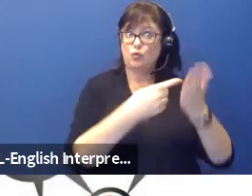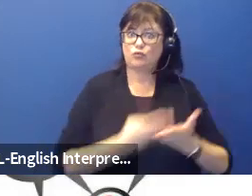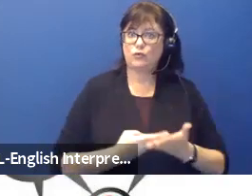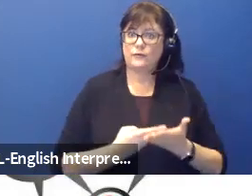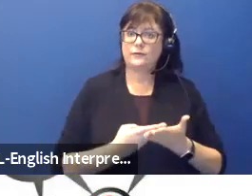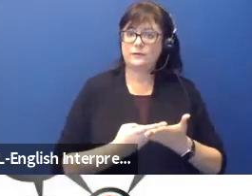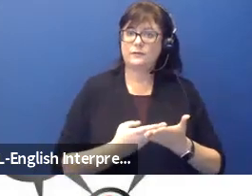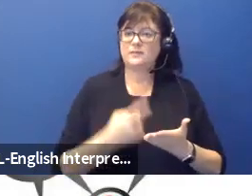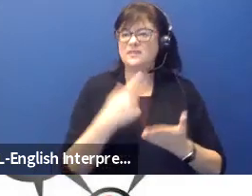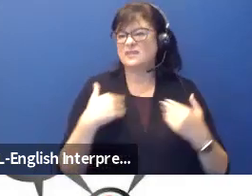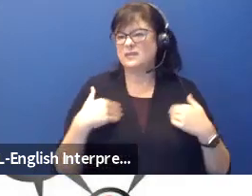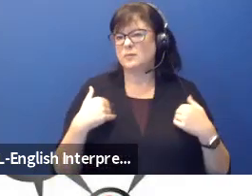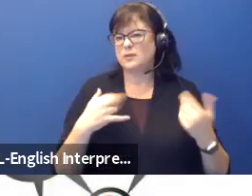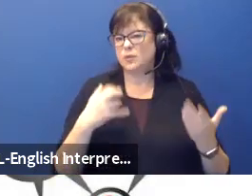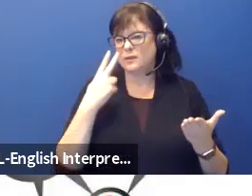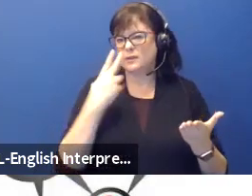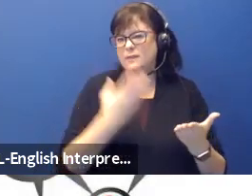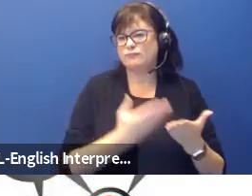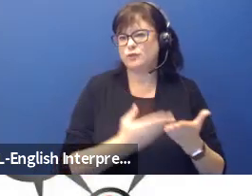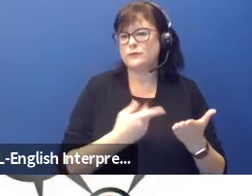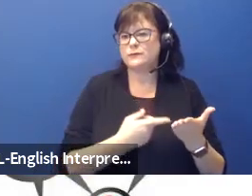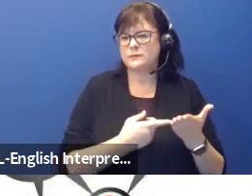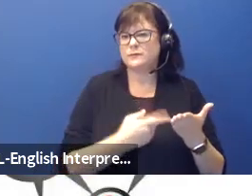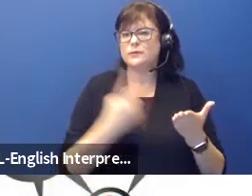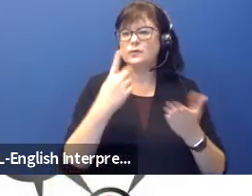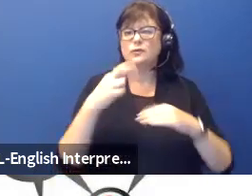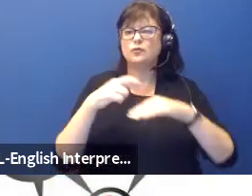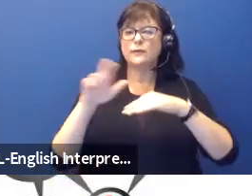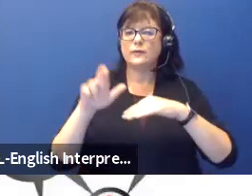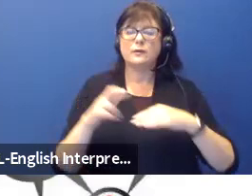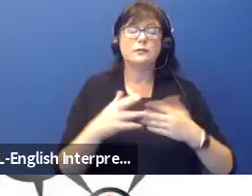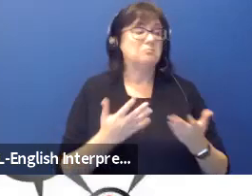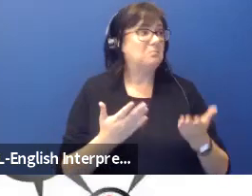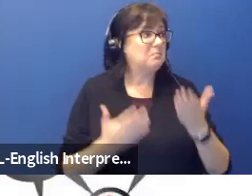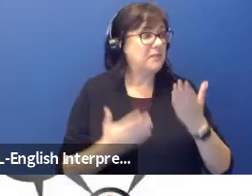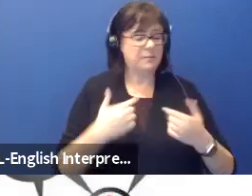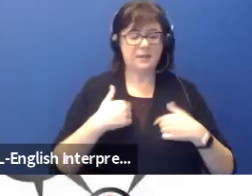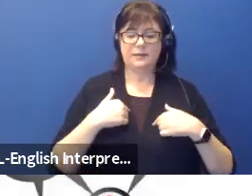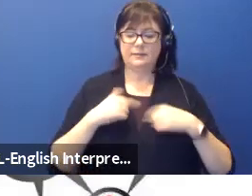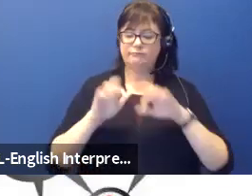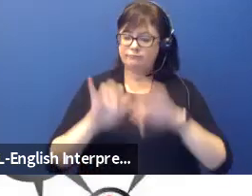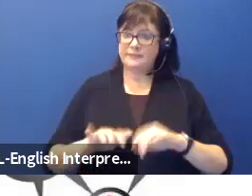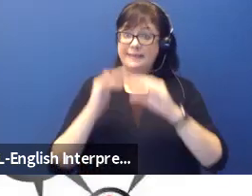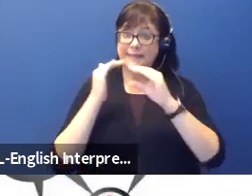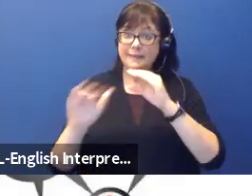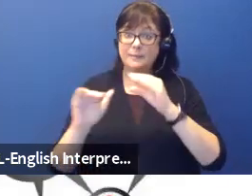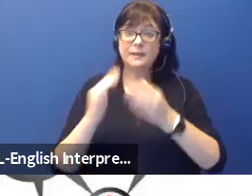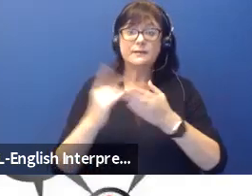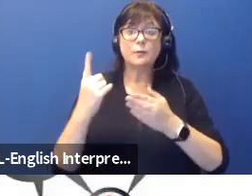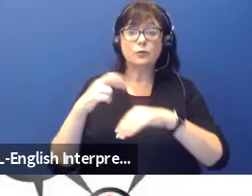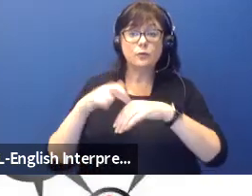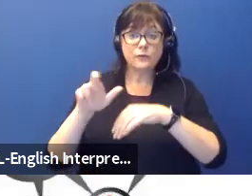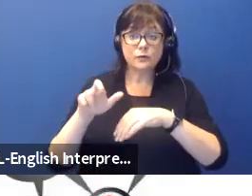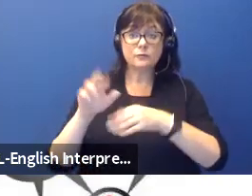that referral, even if it's just a quick email, or maybe you have a checklist in your agency of different